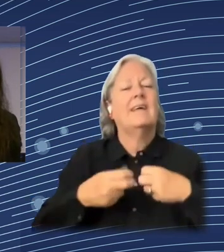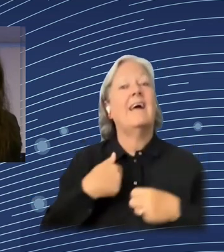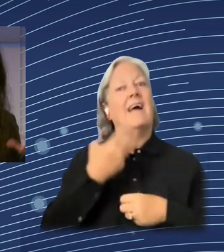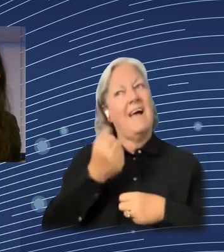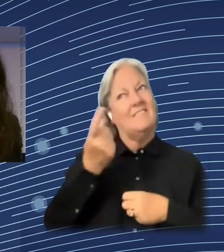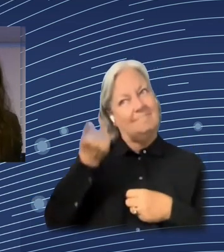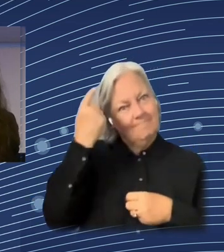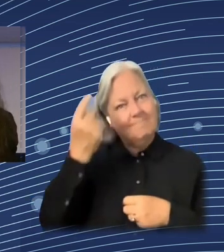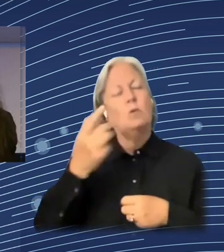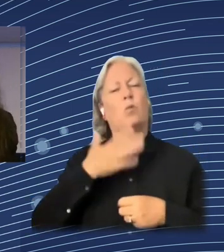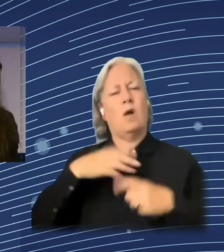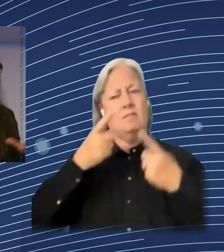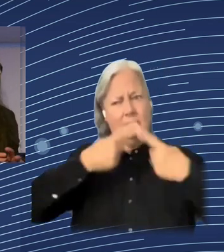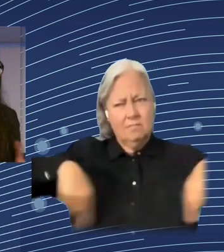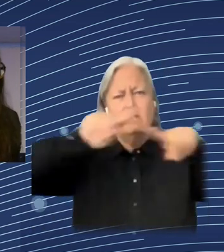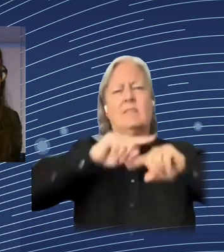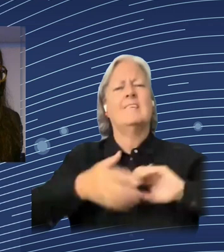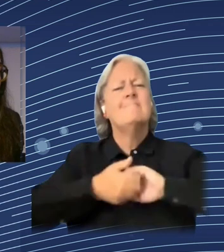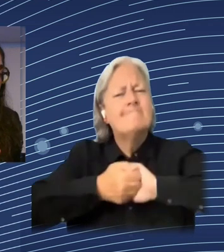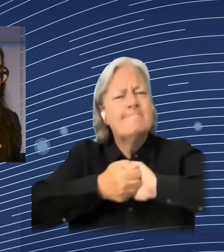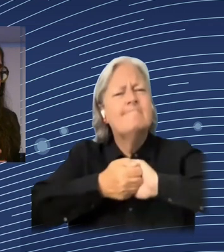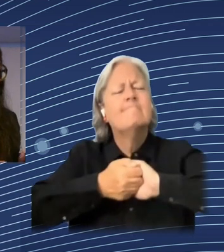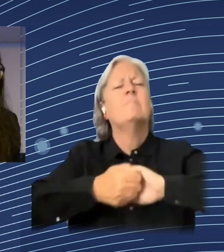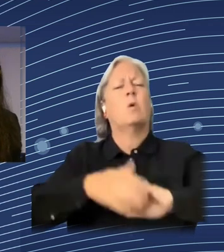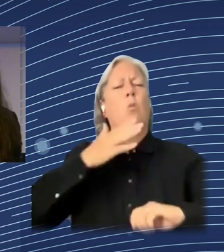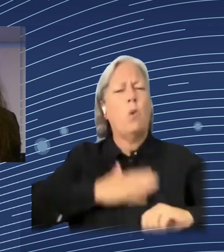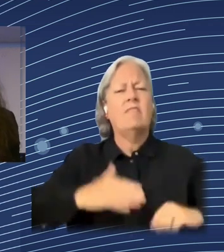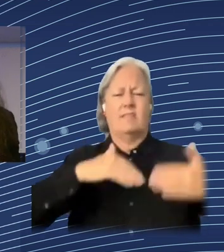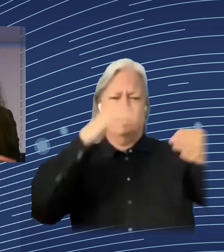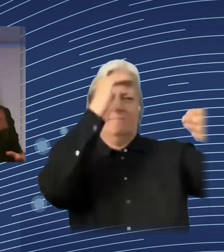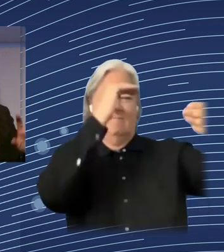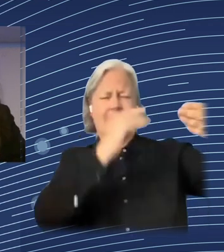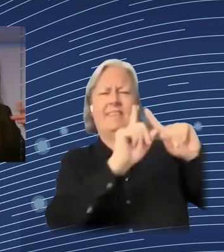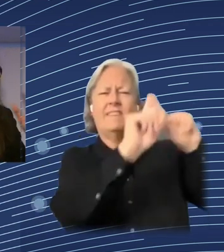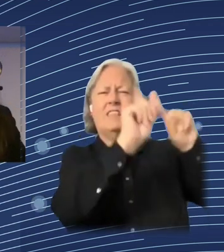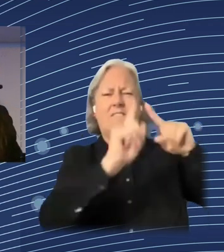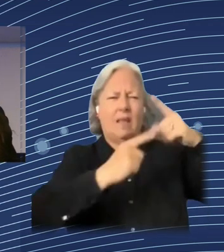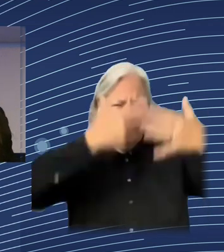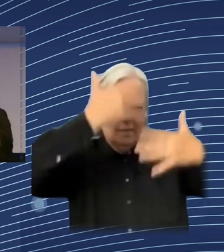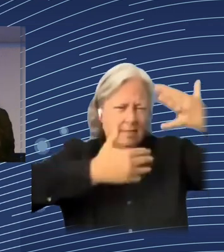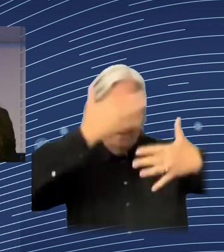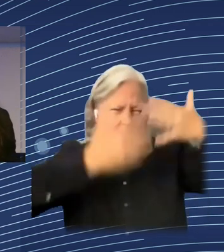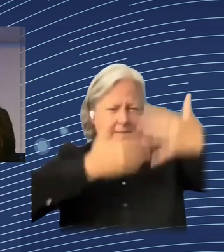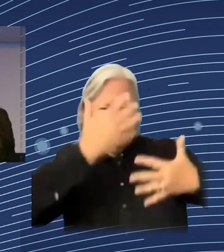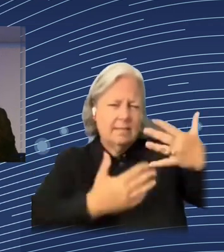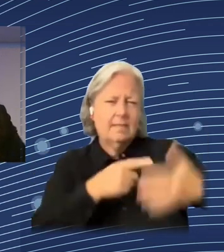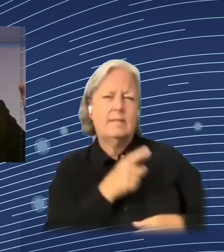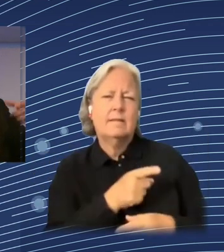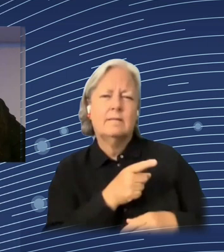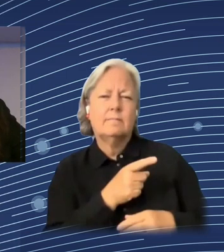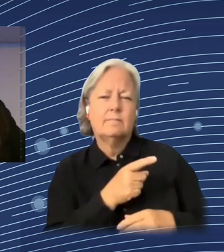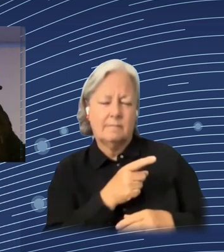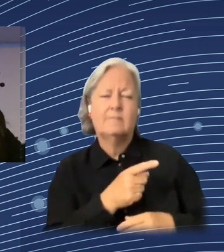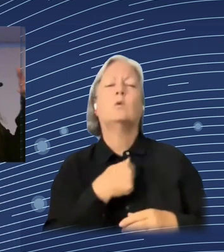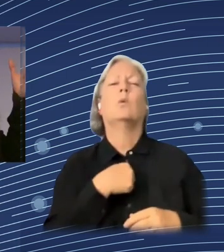to collaborate and just like have like a big list of algorithms. We categorize them into like